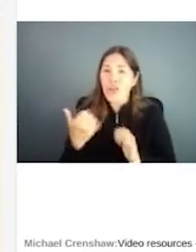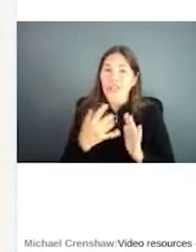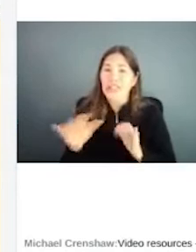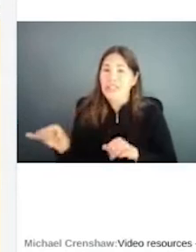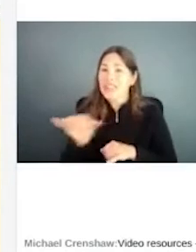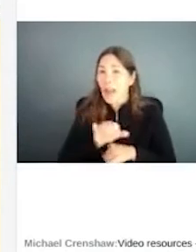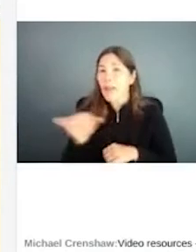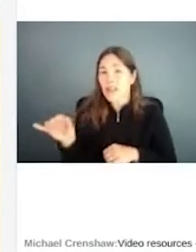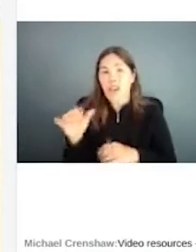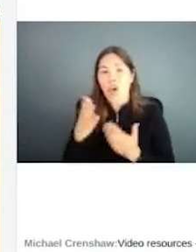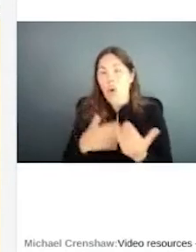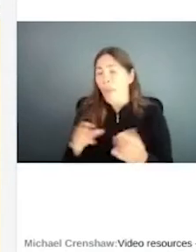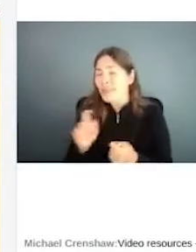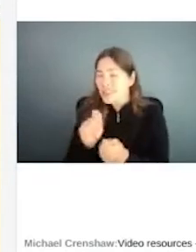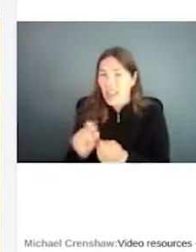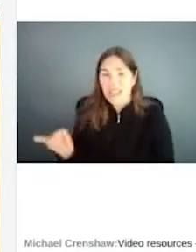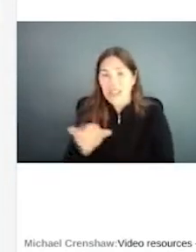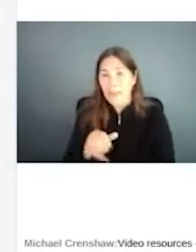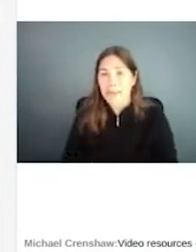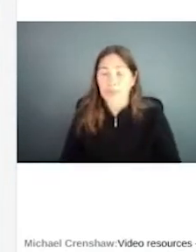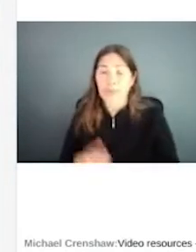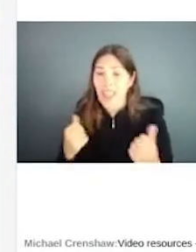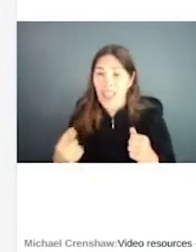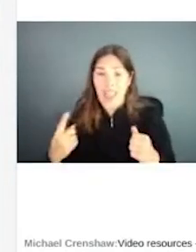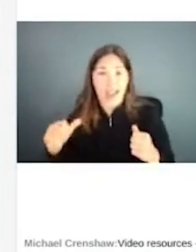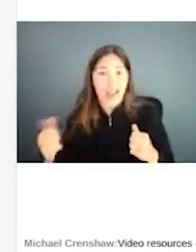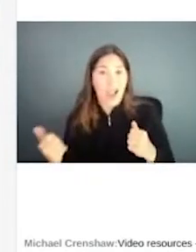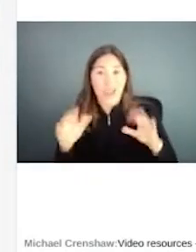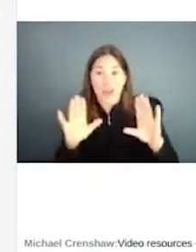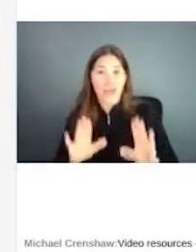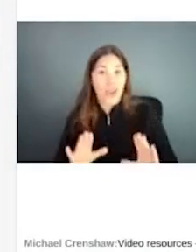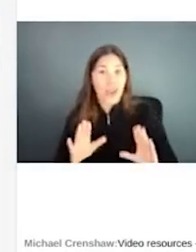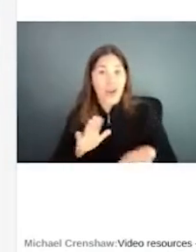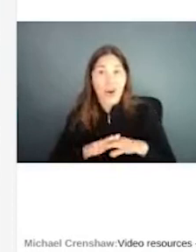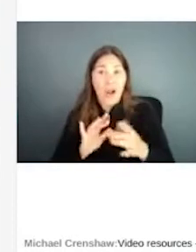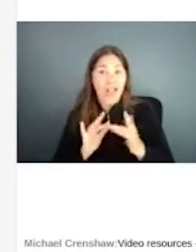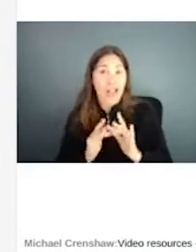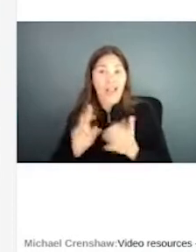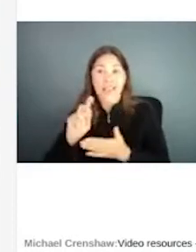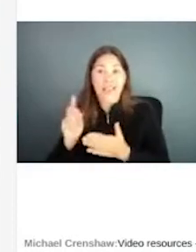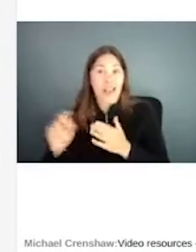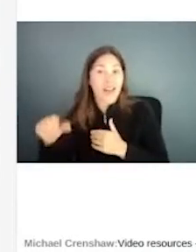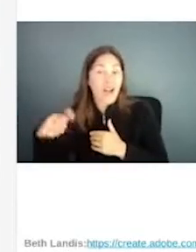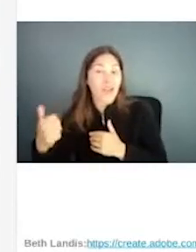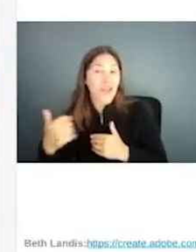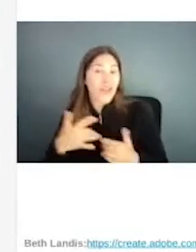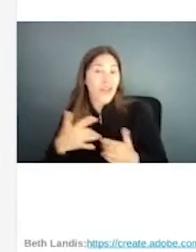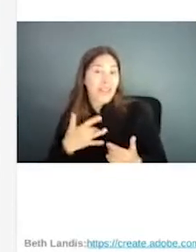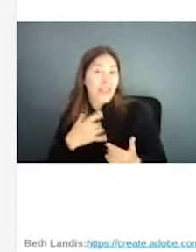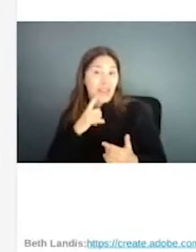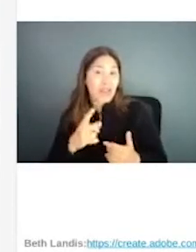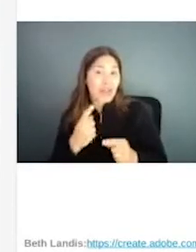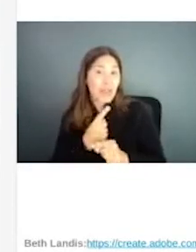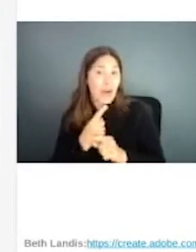near identical. Does anyone have any other great online design alternatives that you might feel are really appropriate